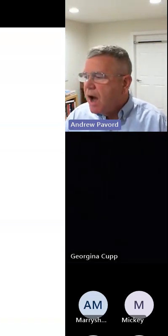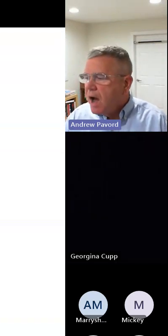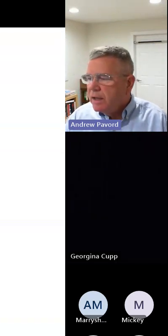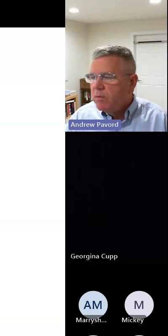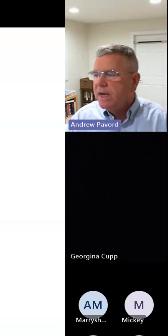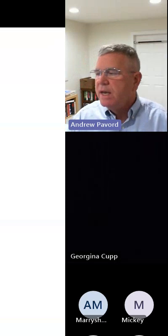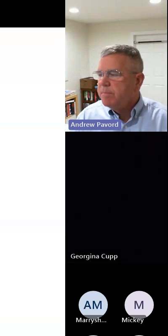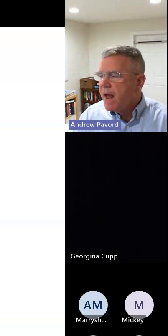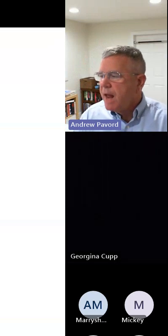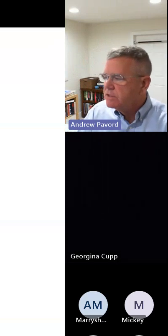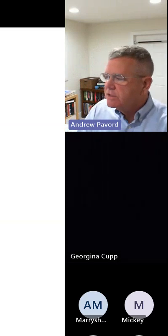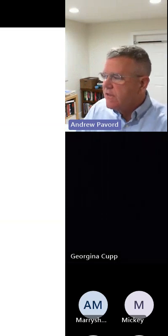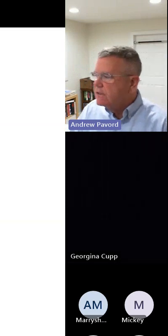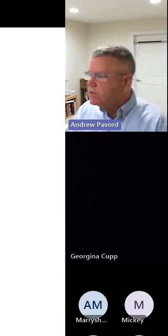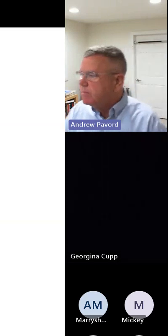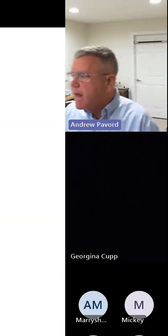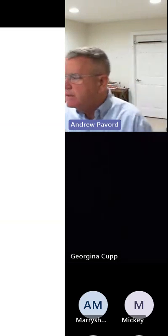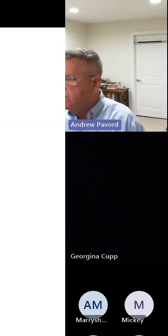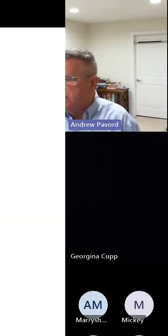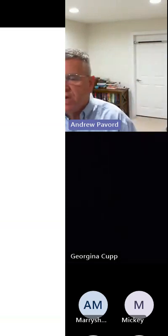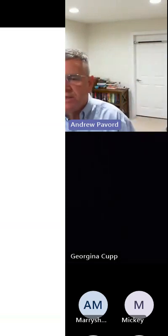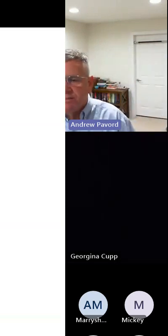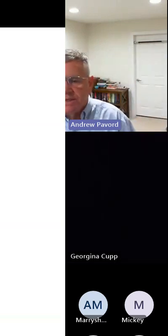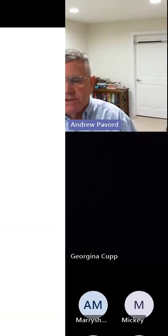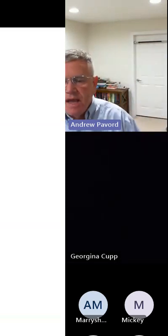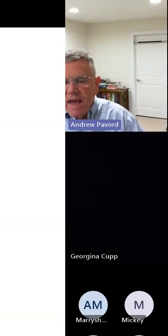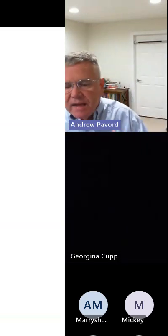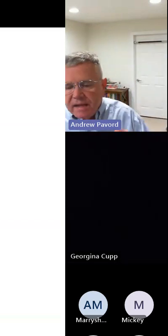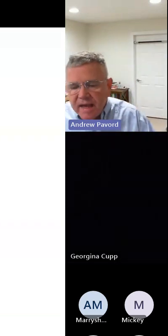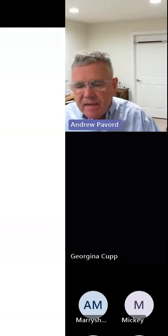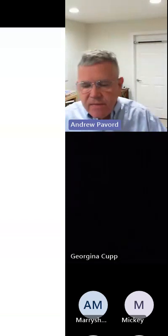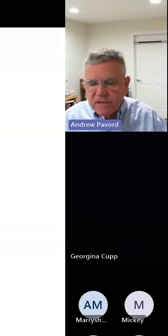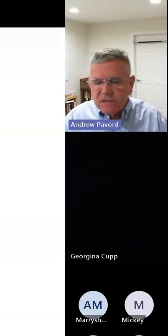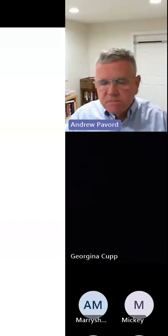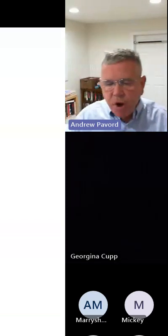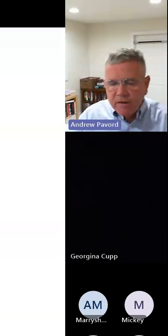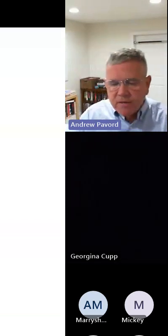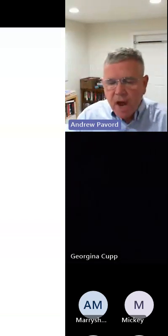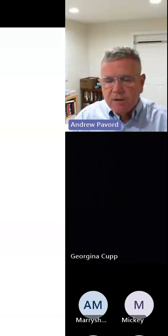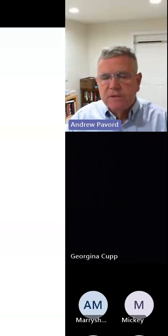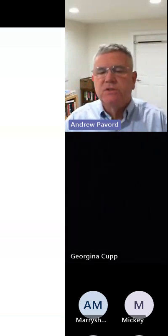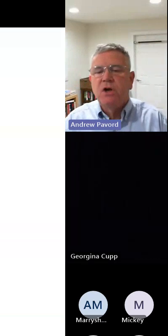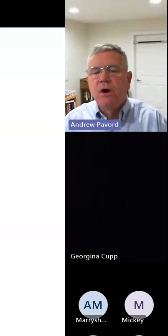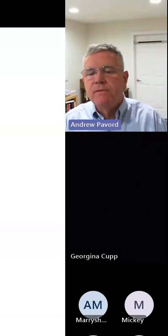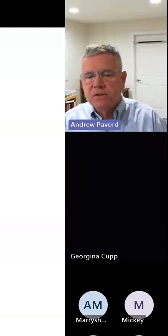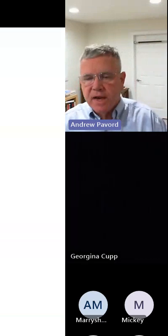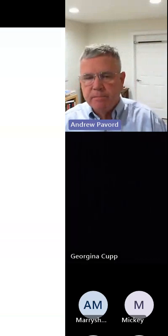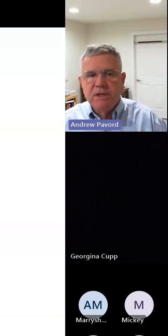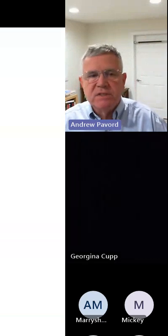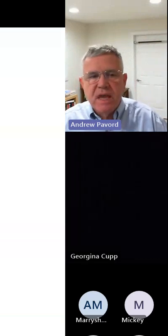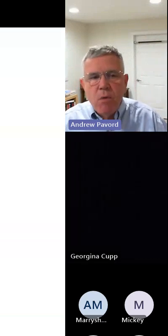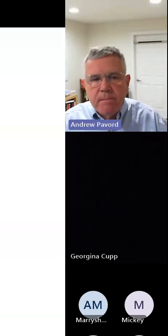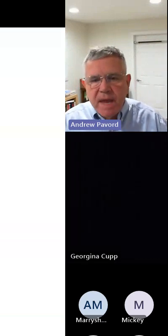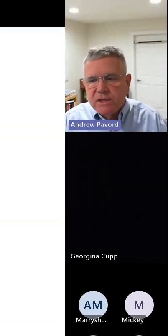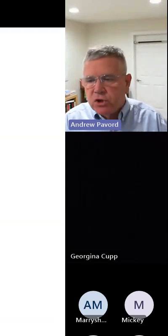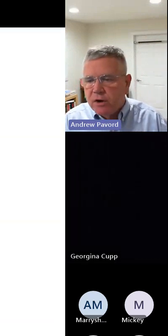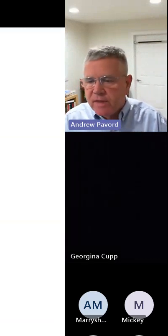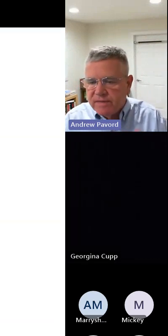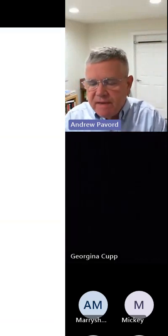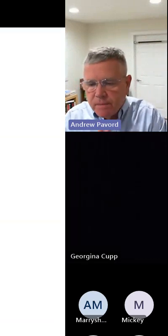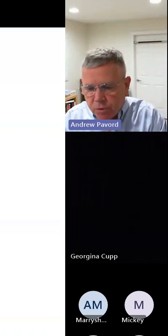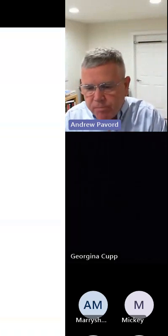obligations, unliquidated balances, canceled balance, and adjustments. And again, this is part of Congress's oversight because they want to